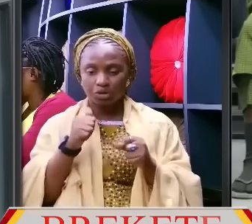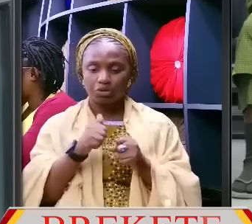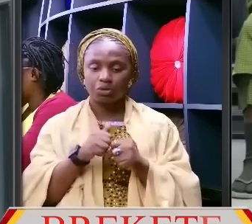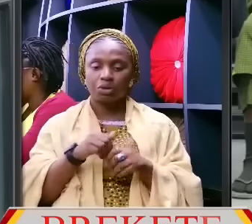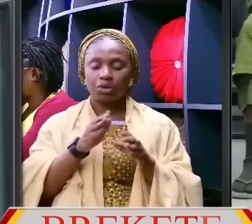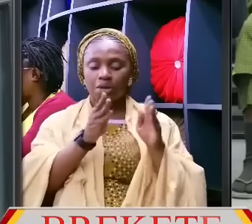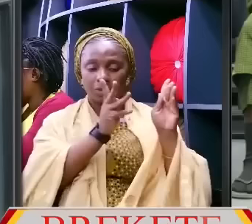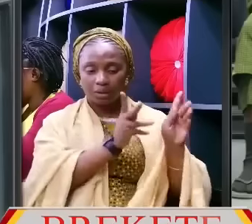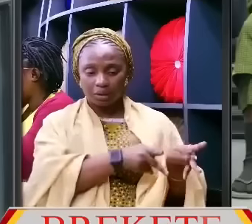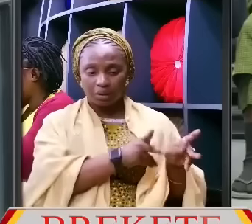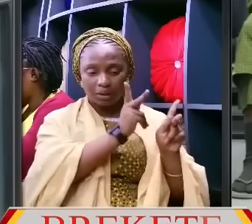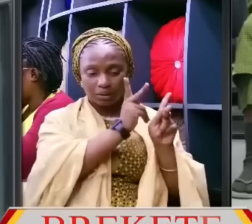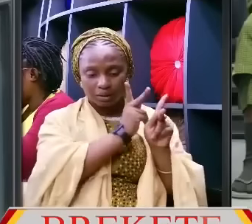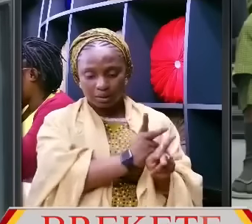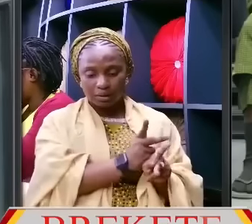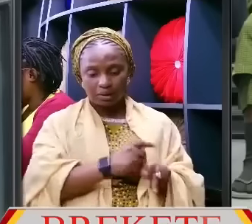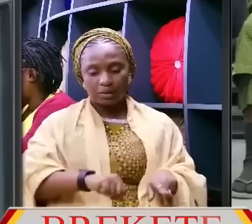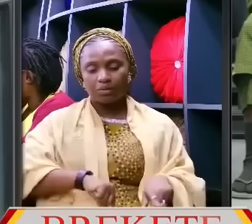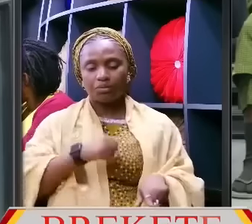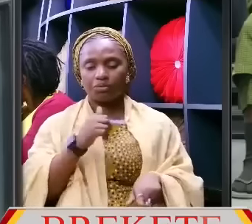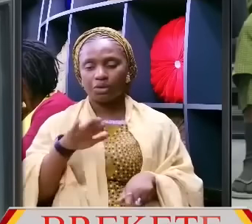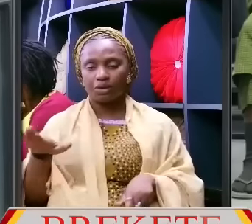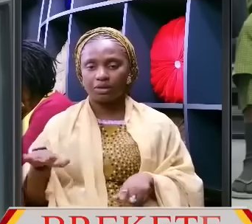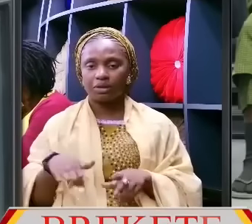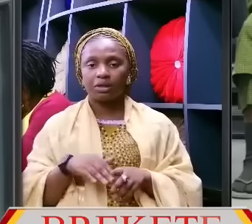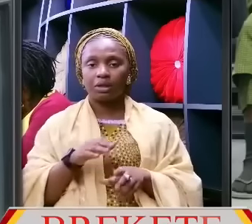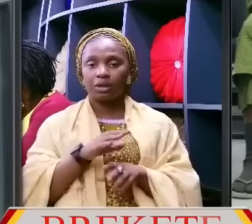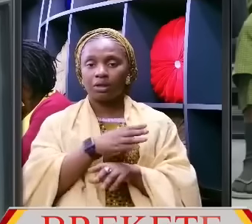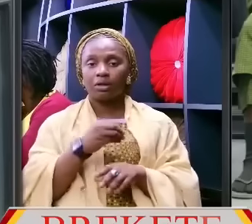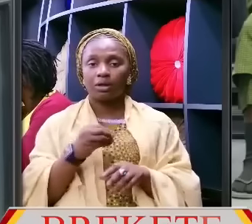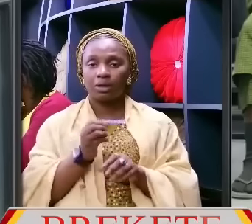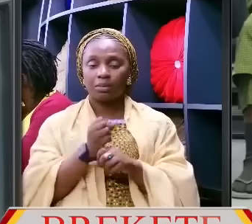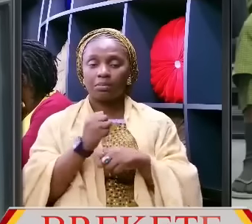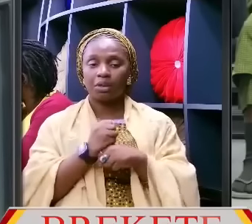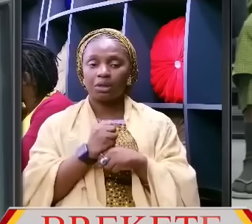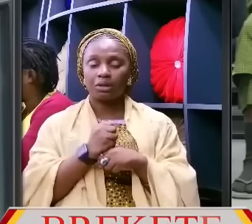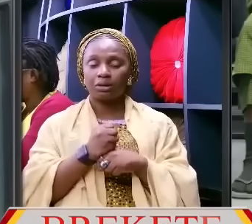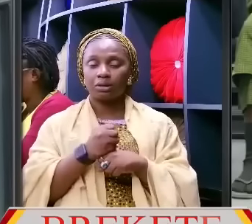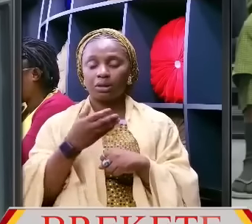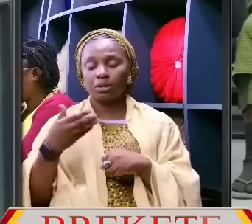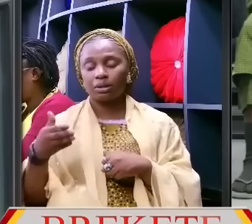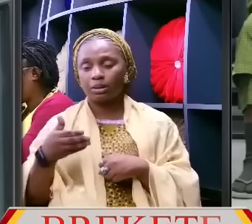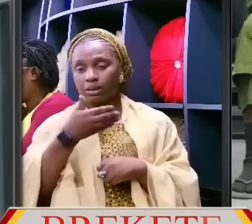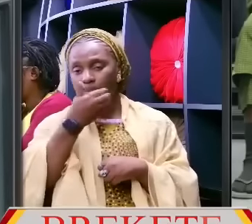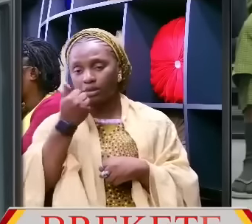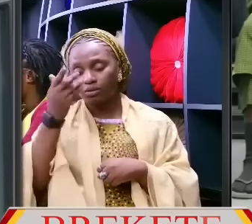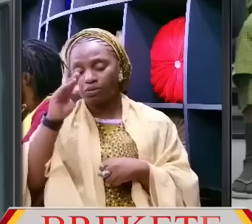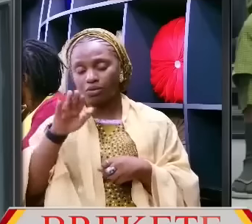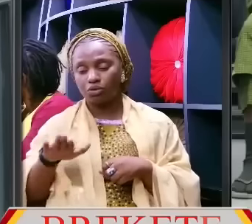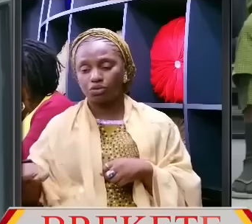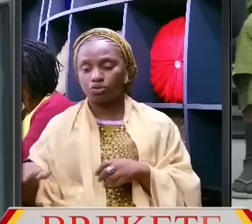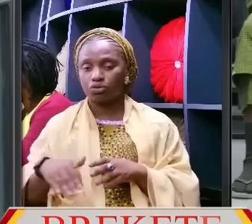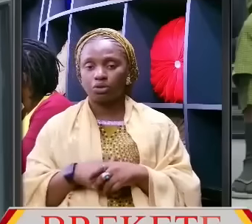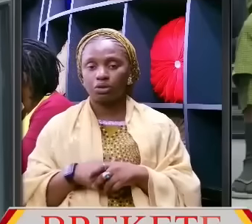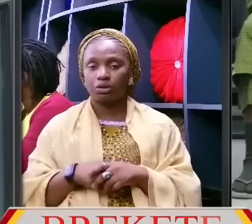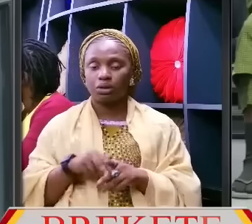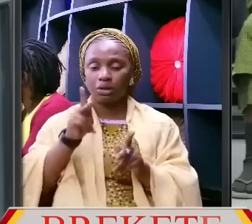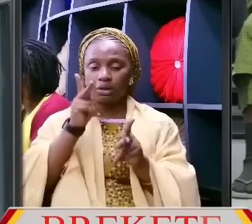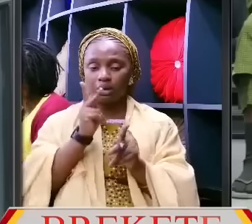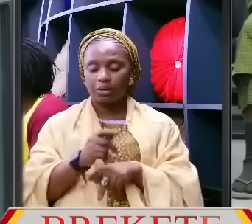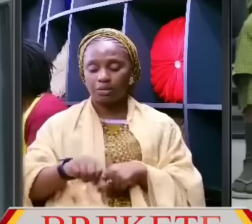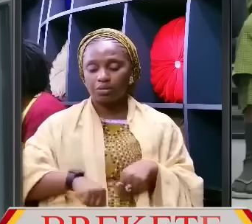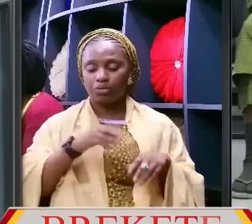pride apart. Look at the children when they live and when they go grow one day so that they go grow in peace. Thank you. Keep pride apart.